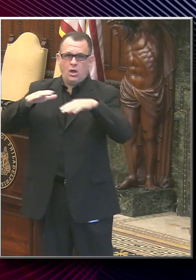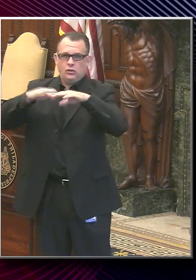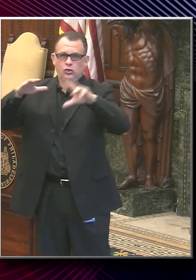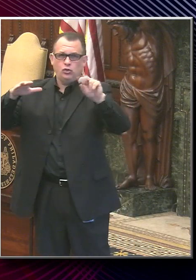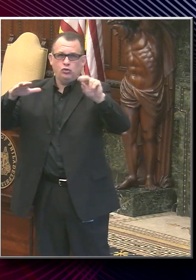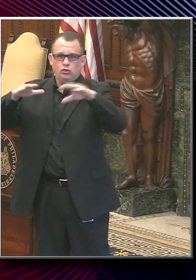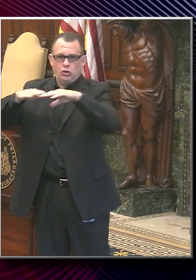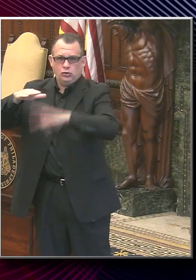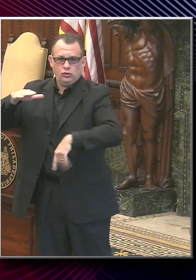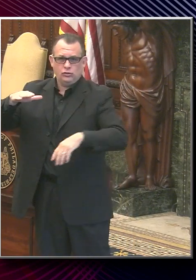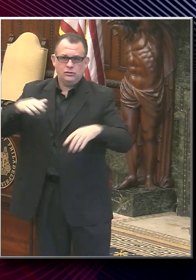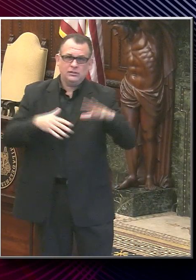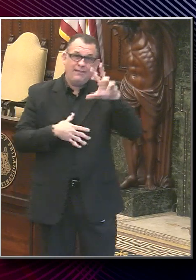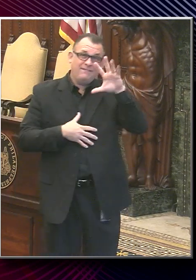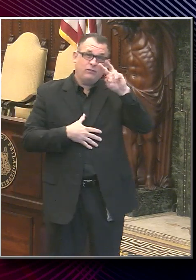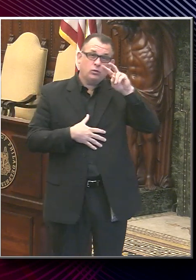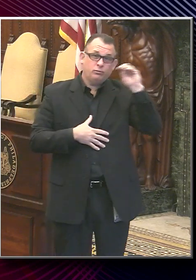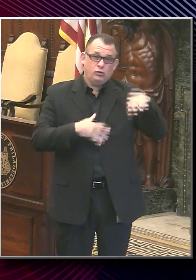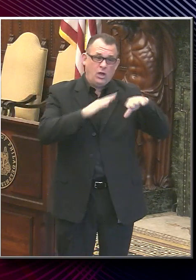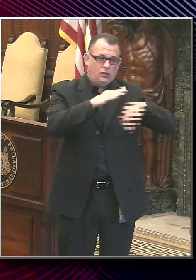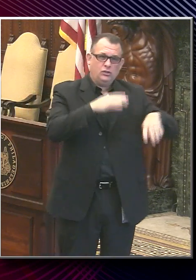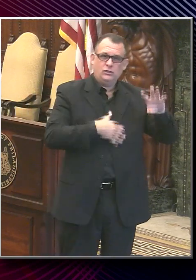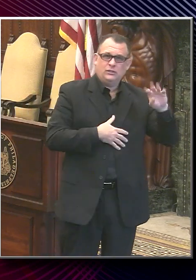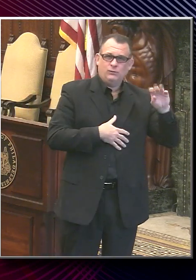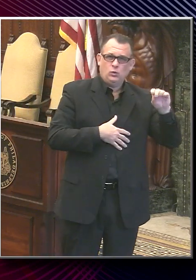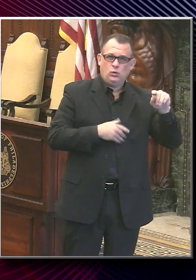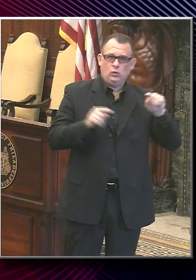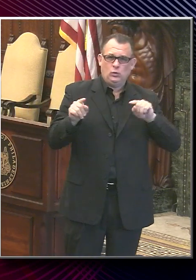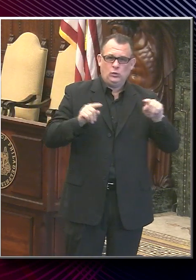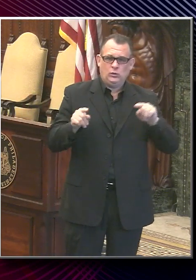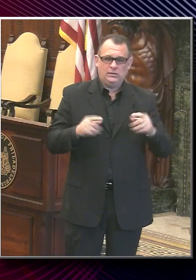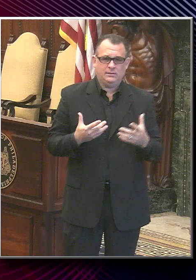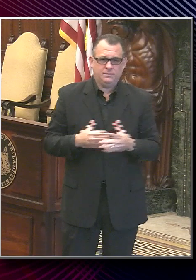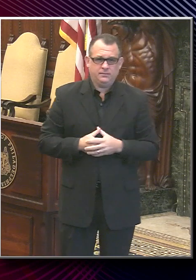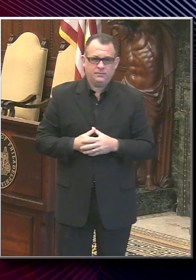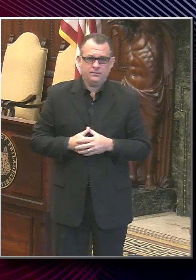52% were under the age of 40. We also track the percent of people